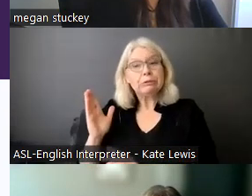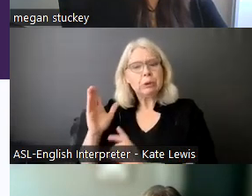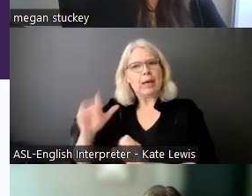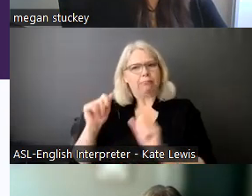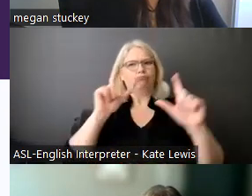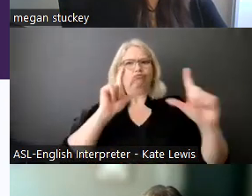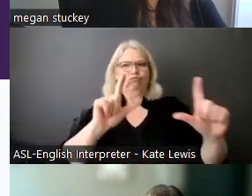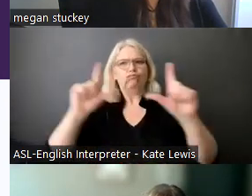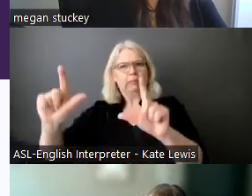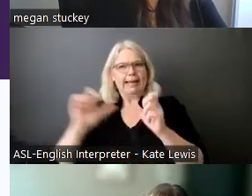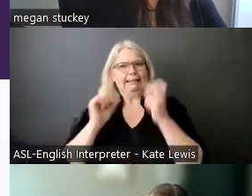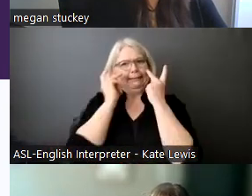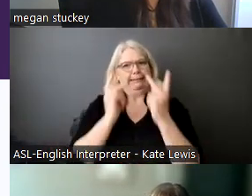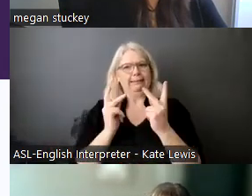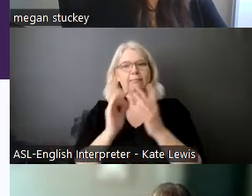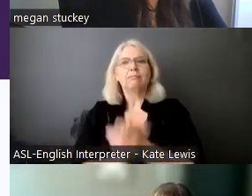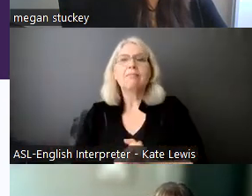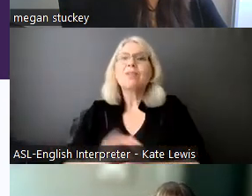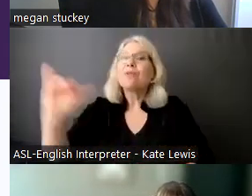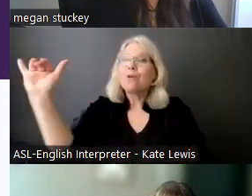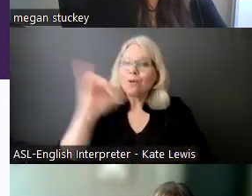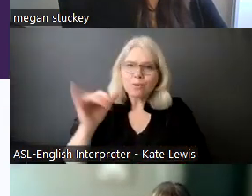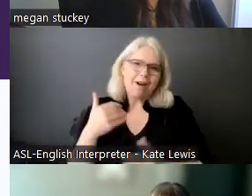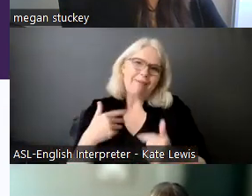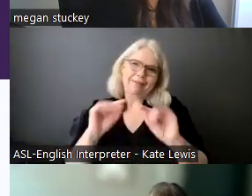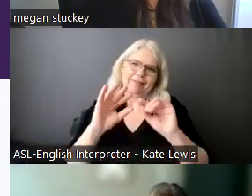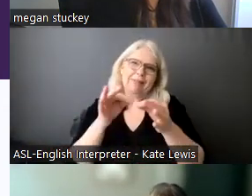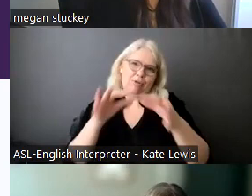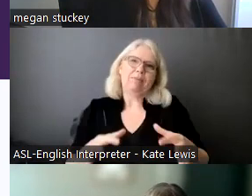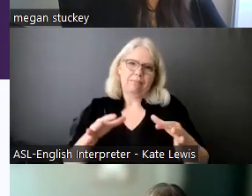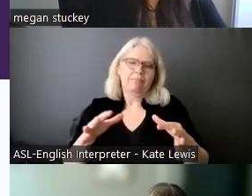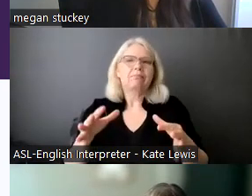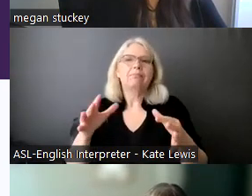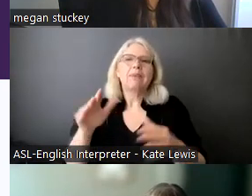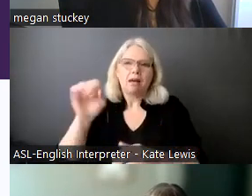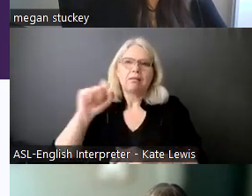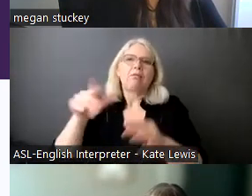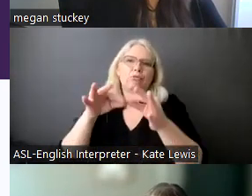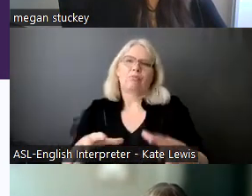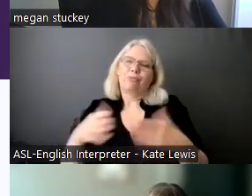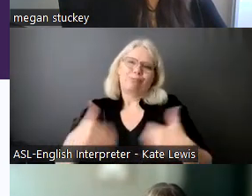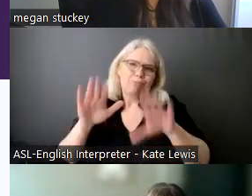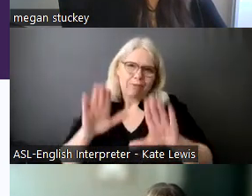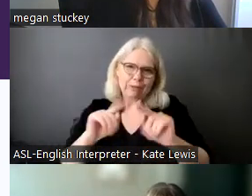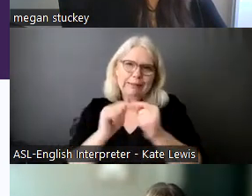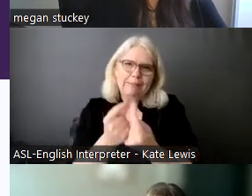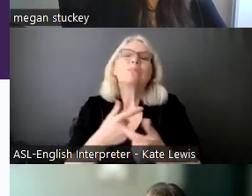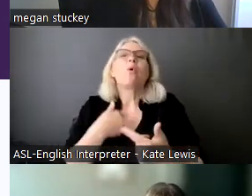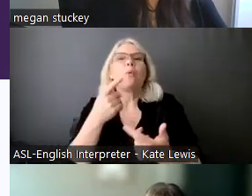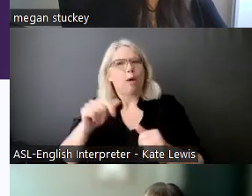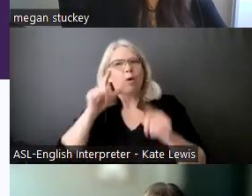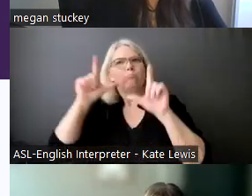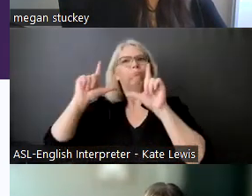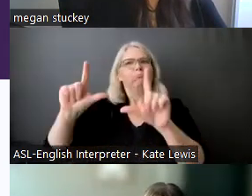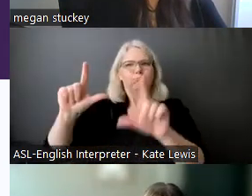Q&A session. We have our wonderful ASL interpreters who will be visible during the entire webinar. And of course,